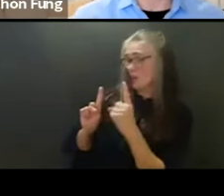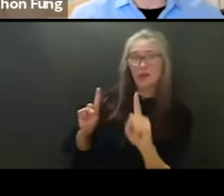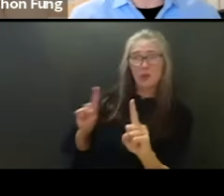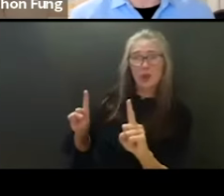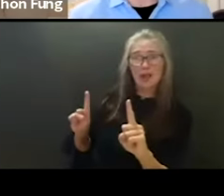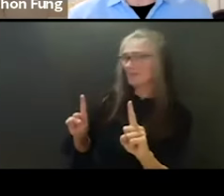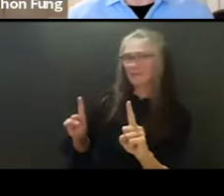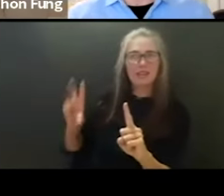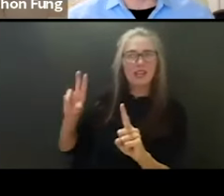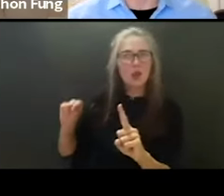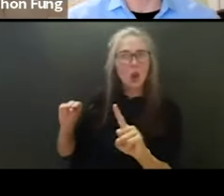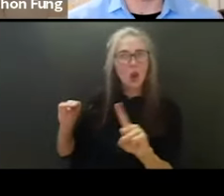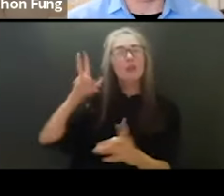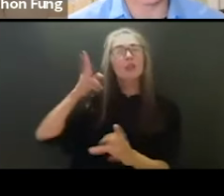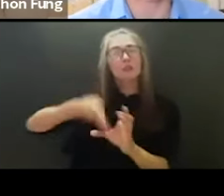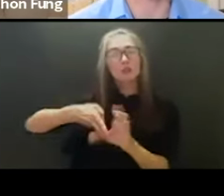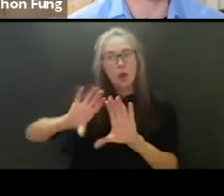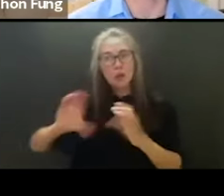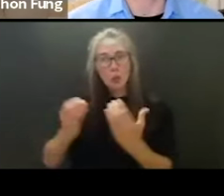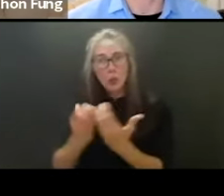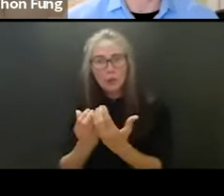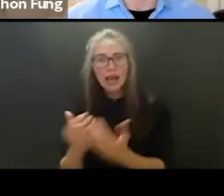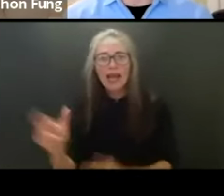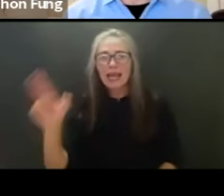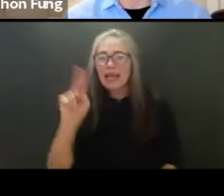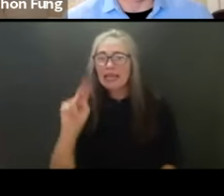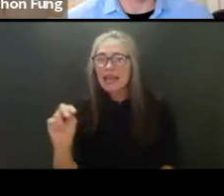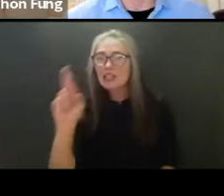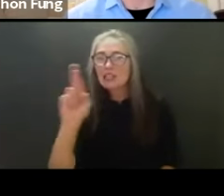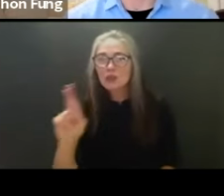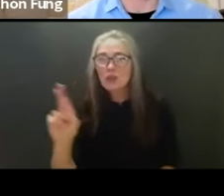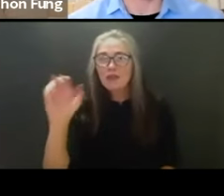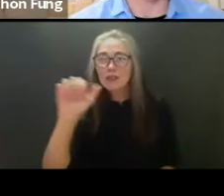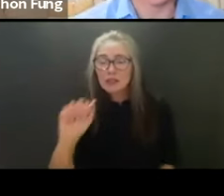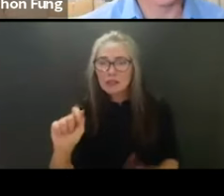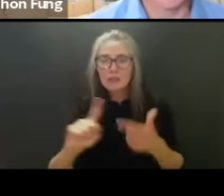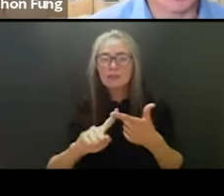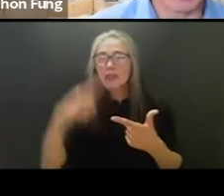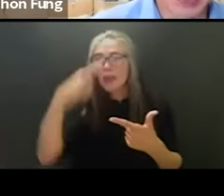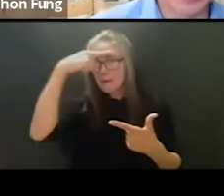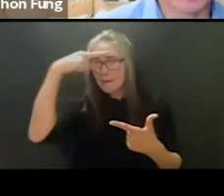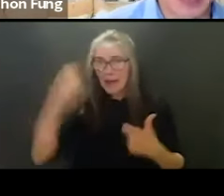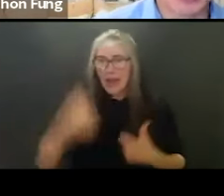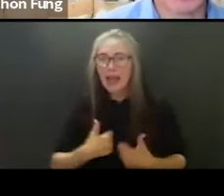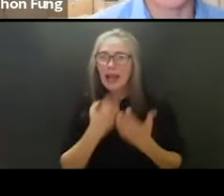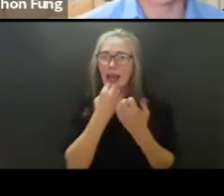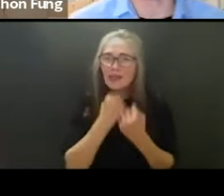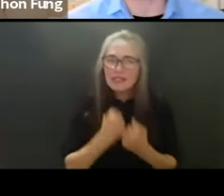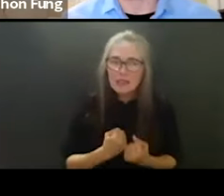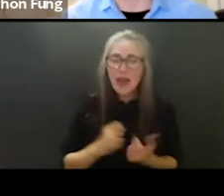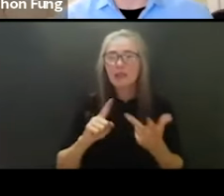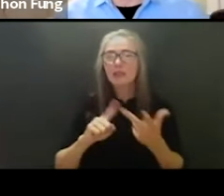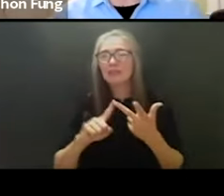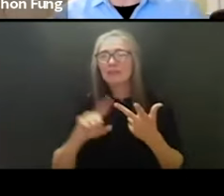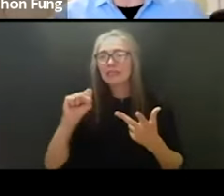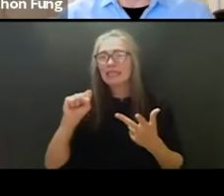by citizens working through groups that influence government, like the National Rifle Association, like Black Lives Matter like the Sierra